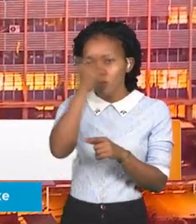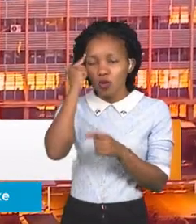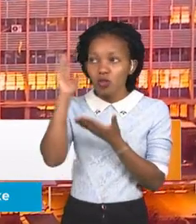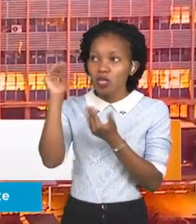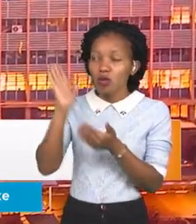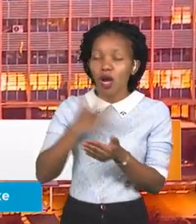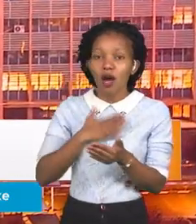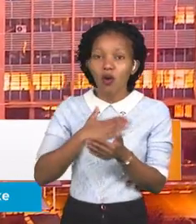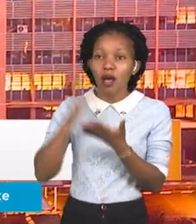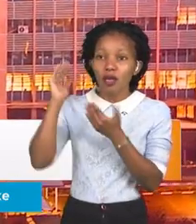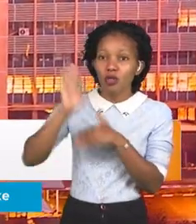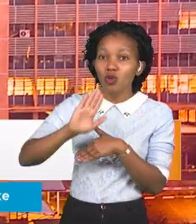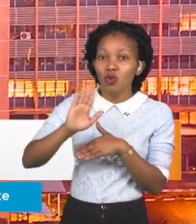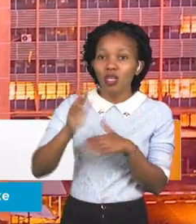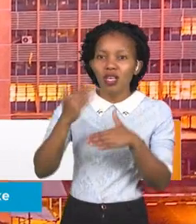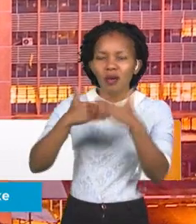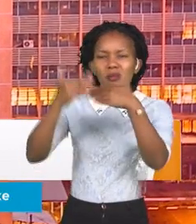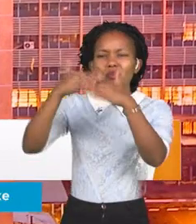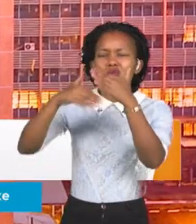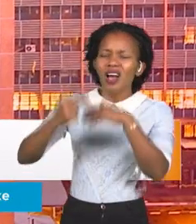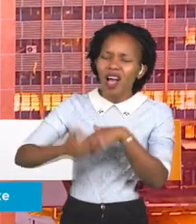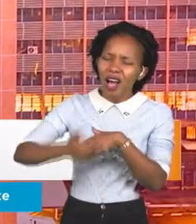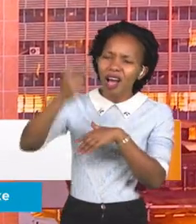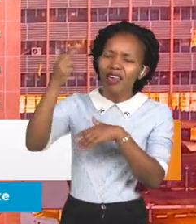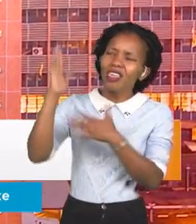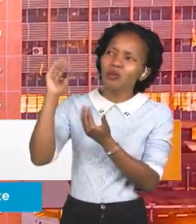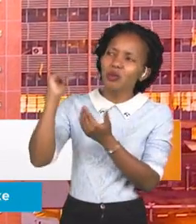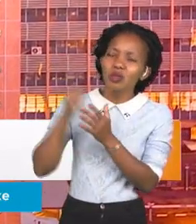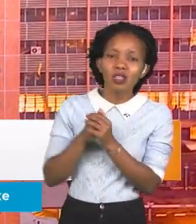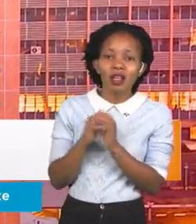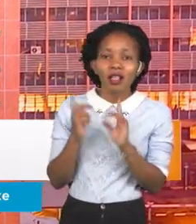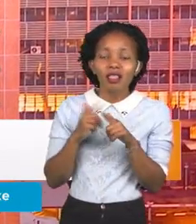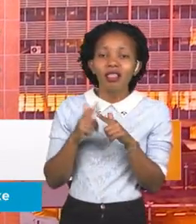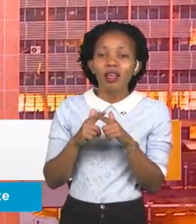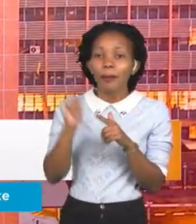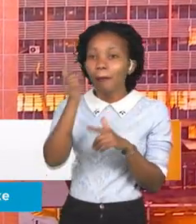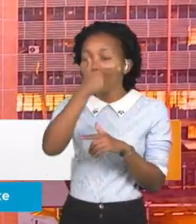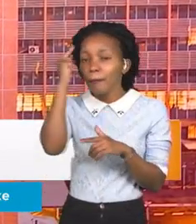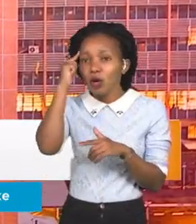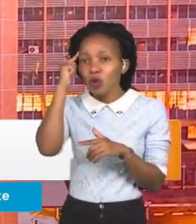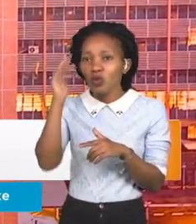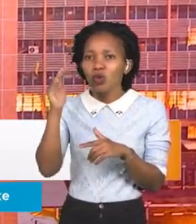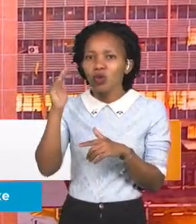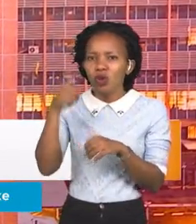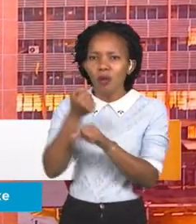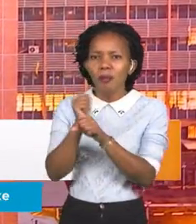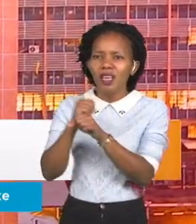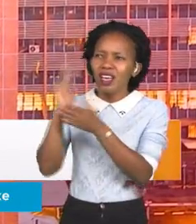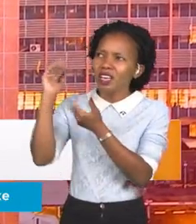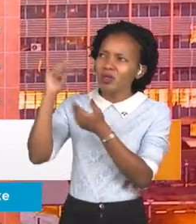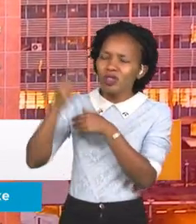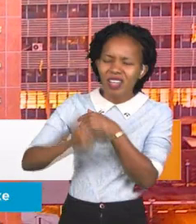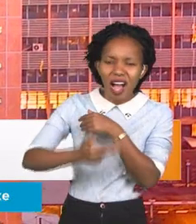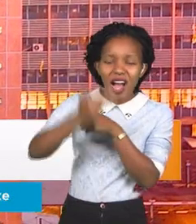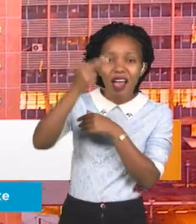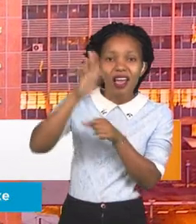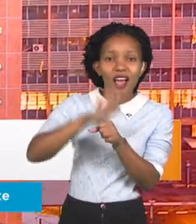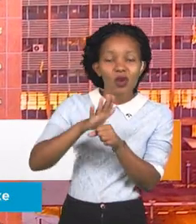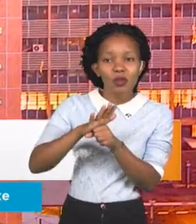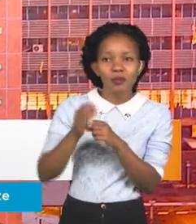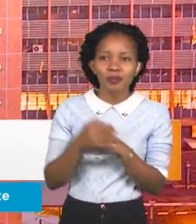Your expectations, you build so high expectations and get, because you set that expectation a little bit too high,